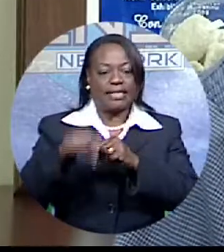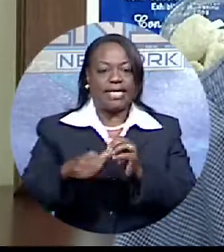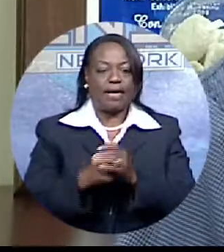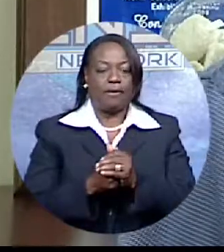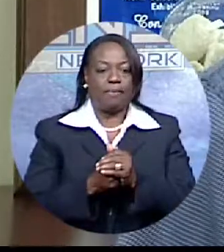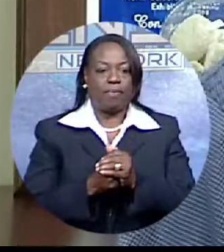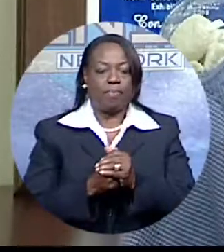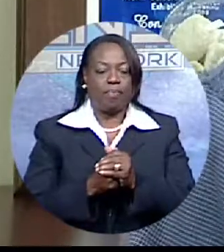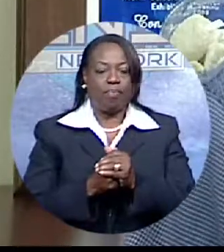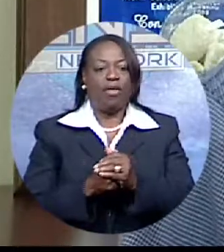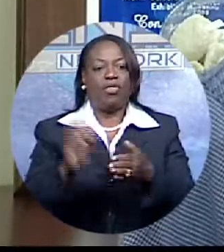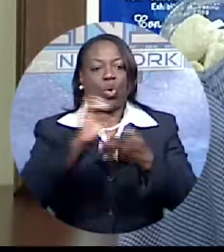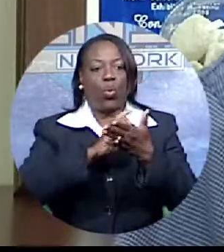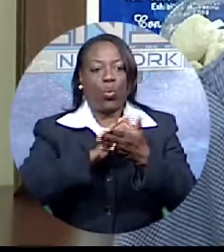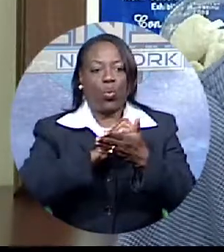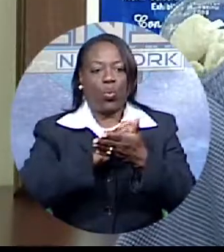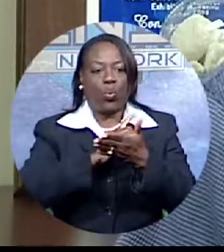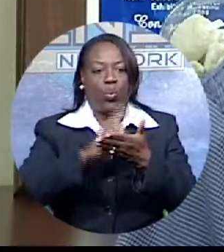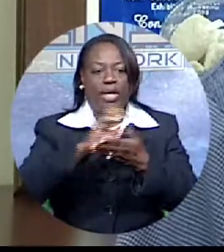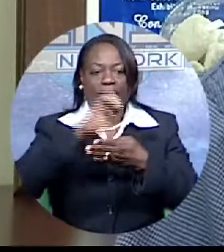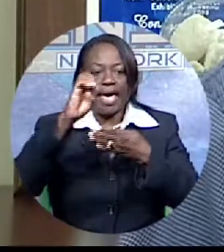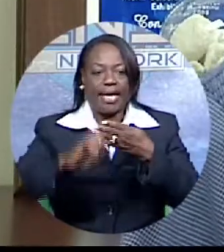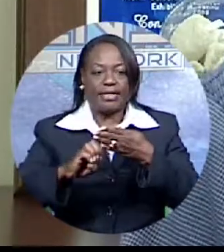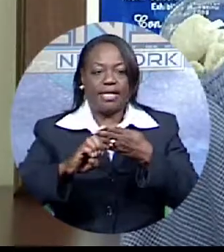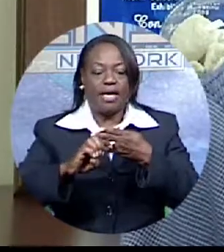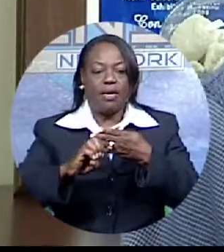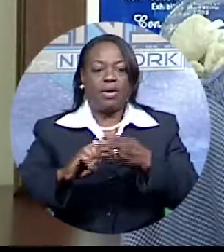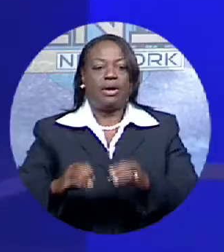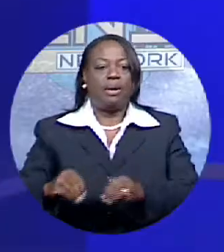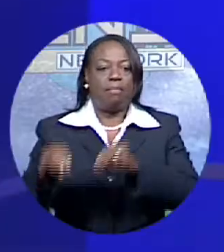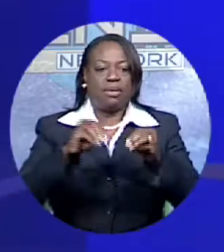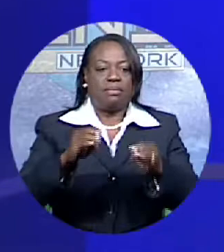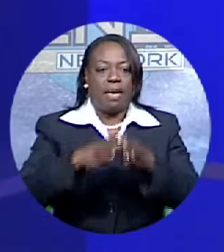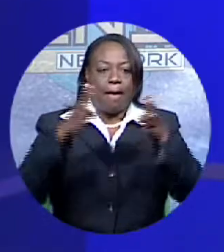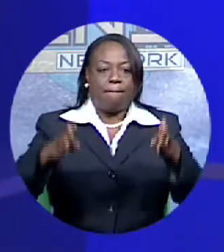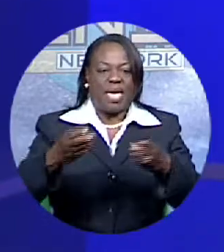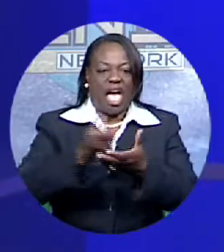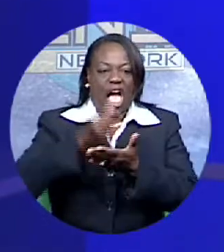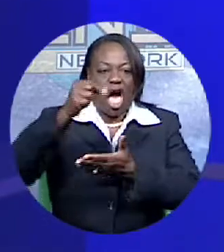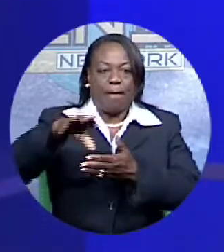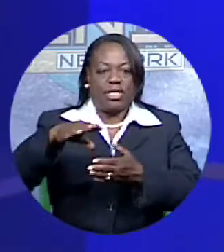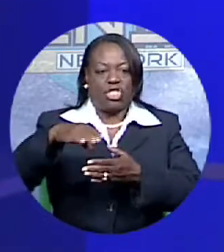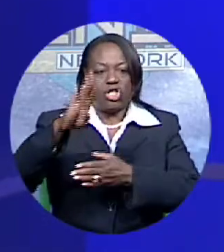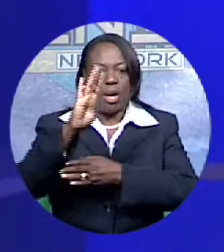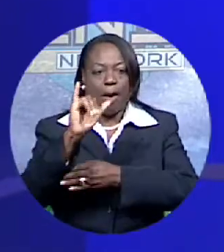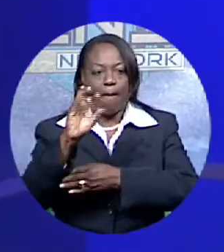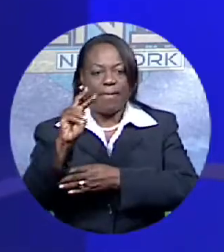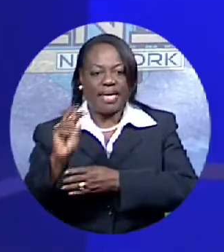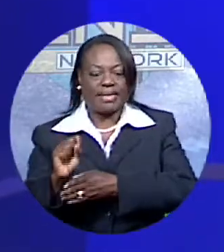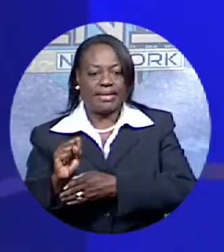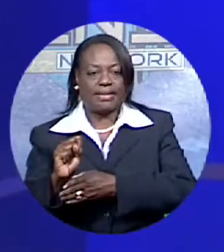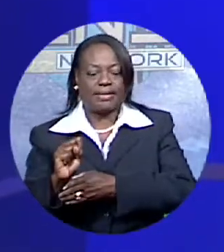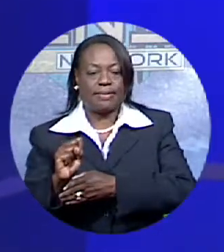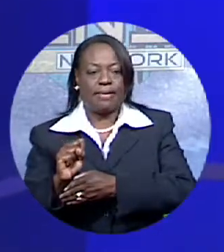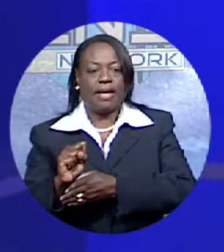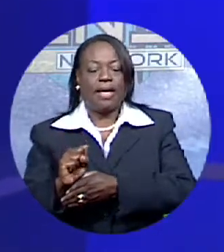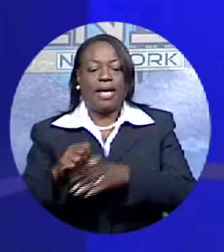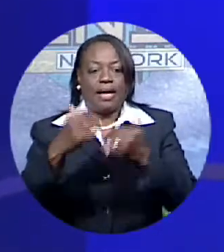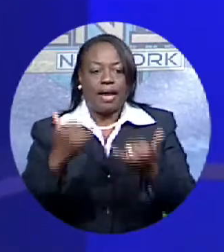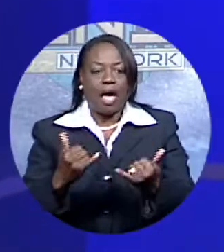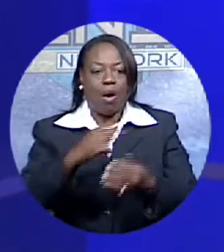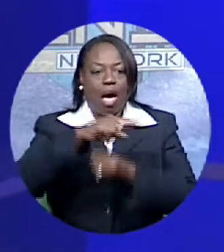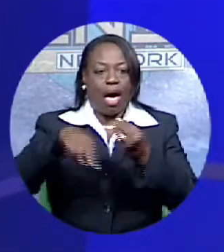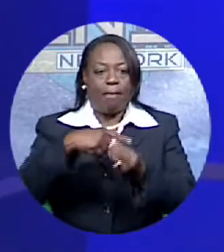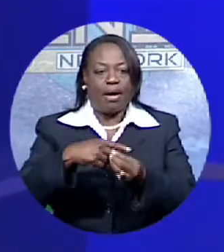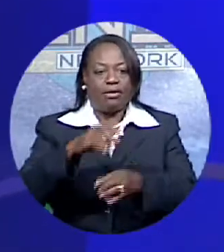large dumpster in there for them to put everything in, and we'll just pull everything out. Now, regarding illegal actions in these shanty towns, Mr. Miller